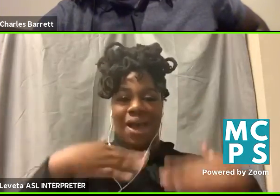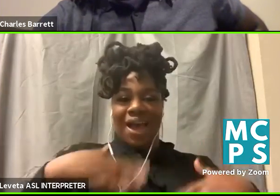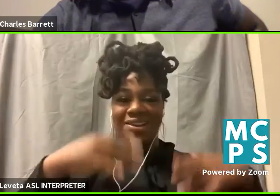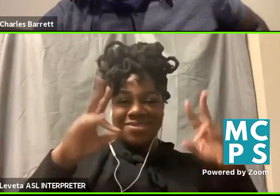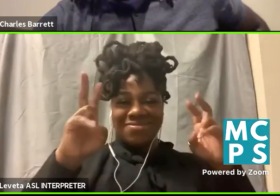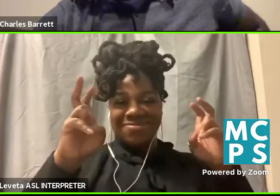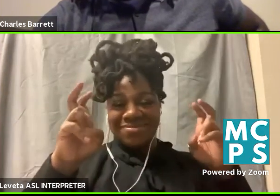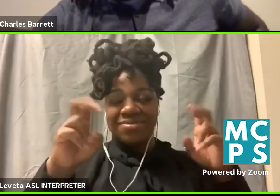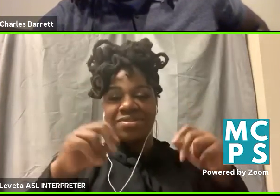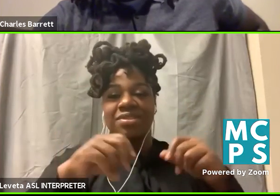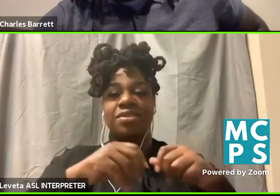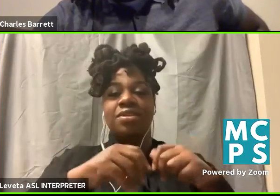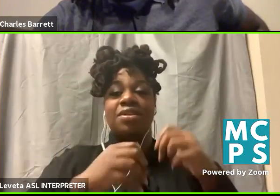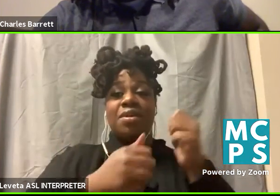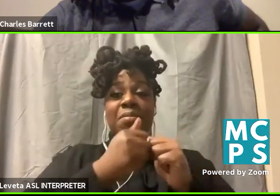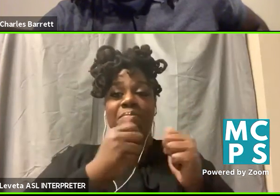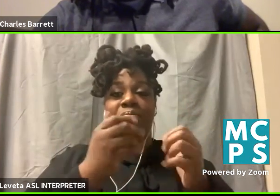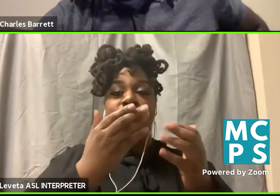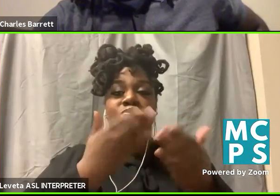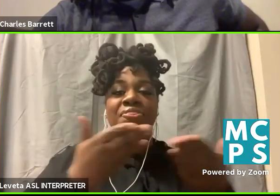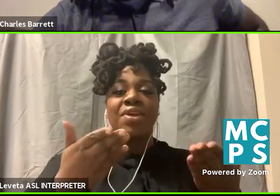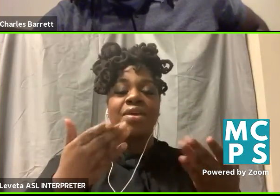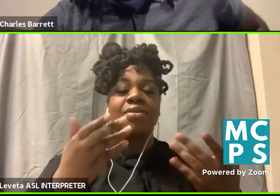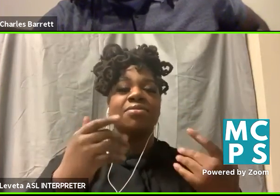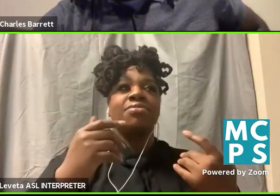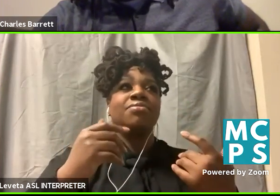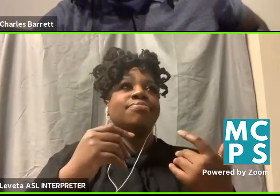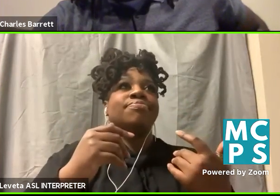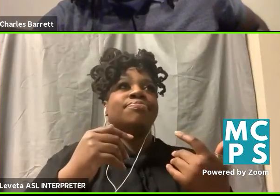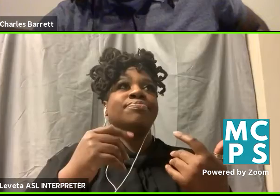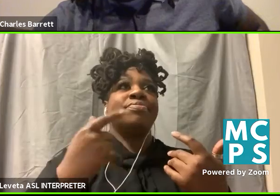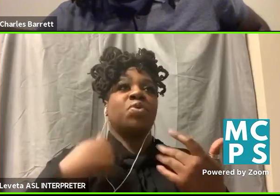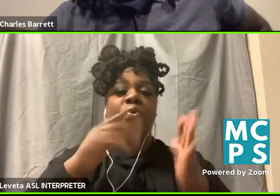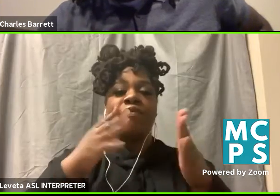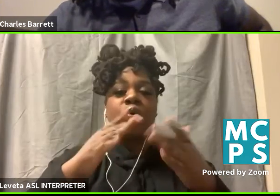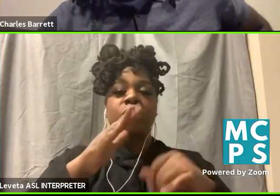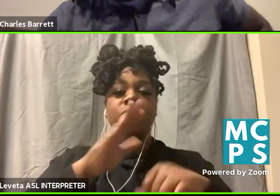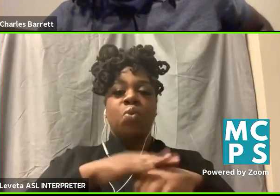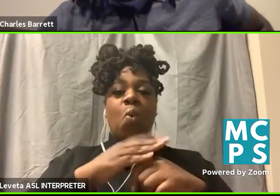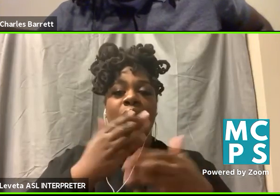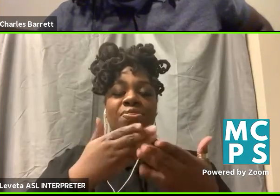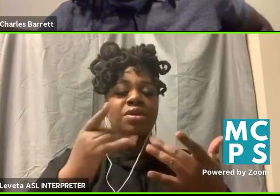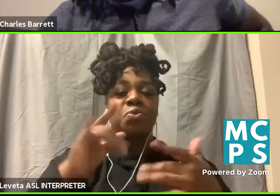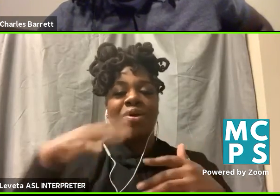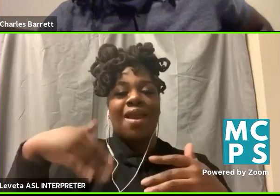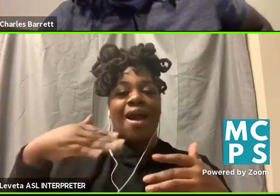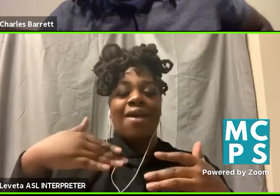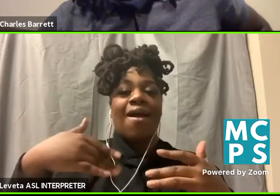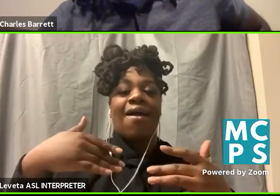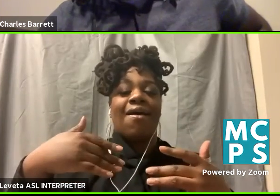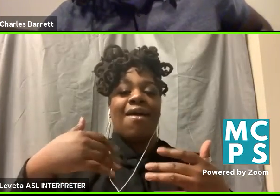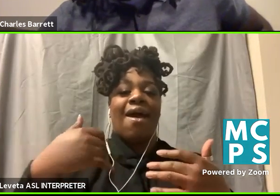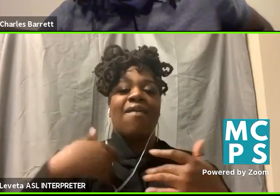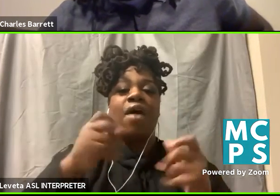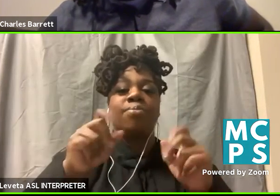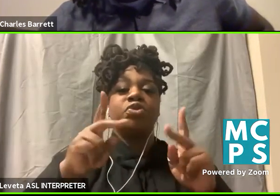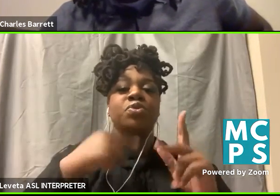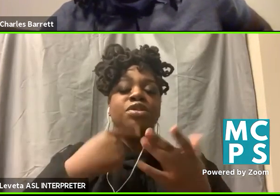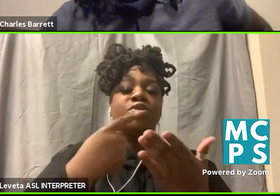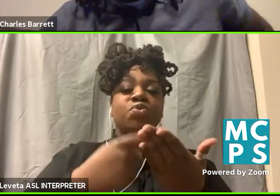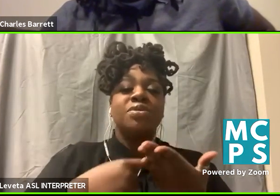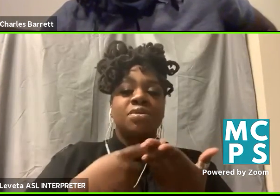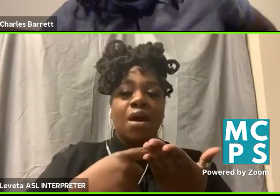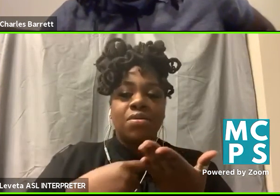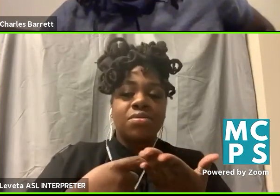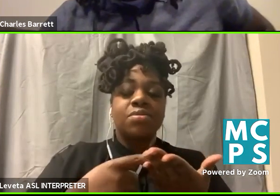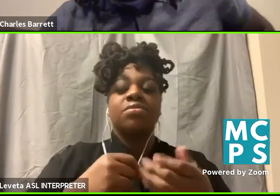the things that we never got a chance to work on and resolve. And we go out into the world and become perhaps quite successful, and we never get the chance to